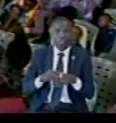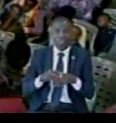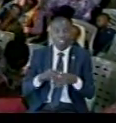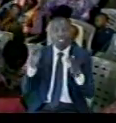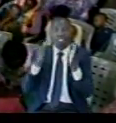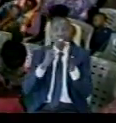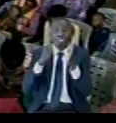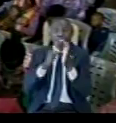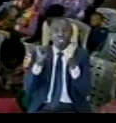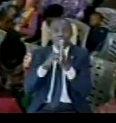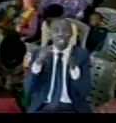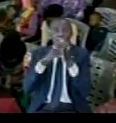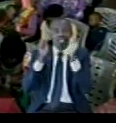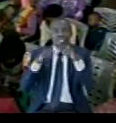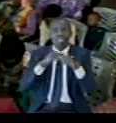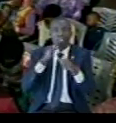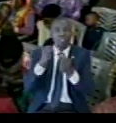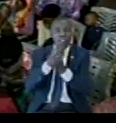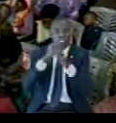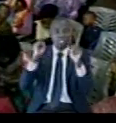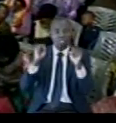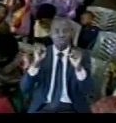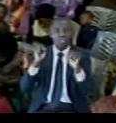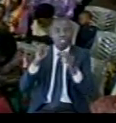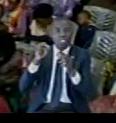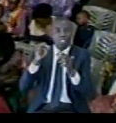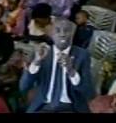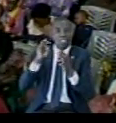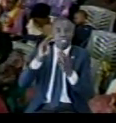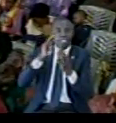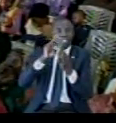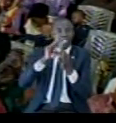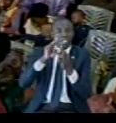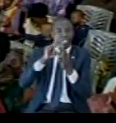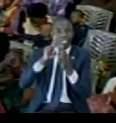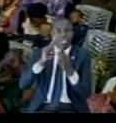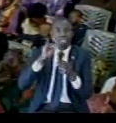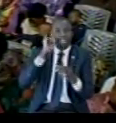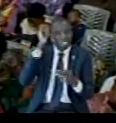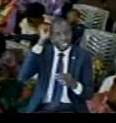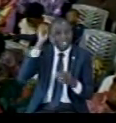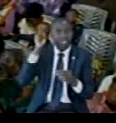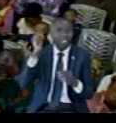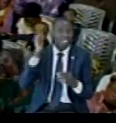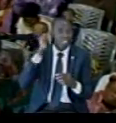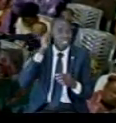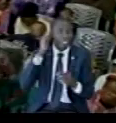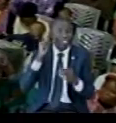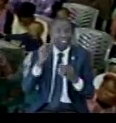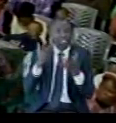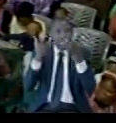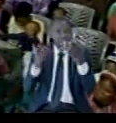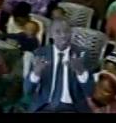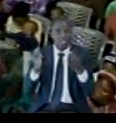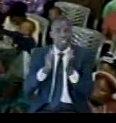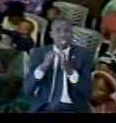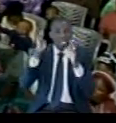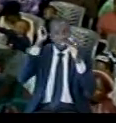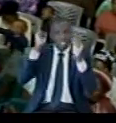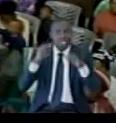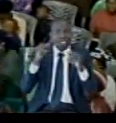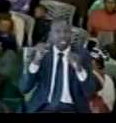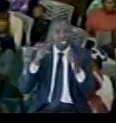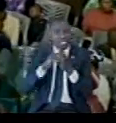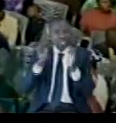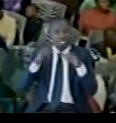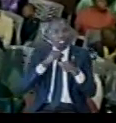that he cannot save, neither is ear heavy, that it cannot hear.